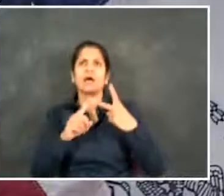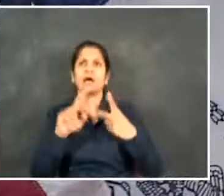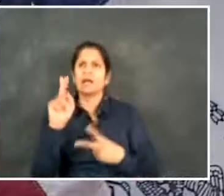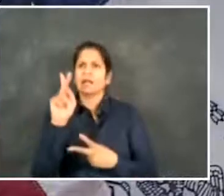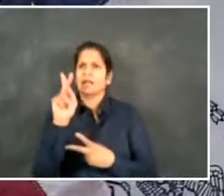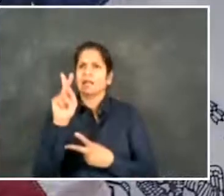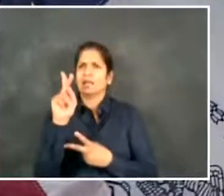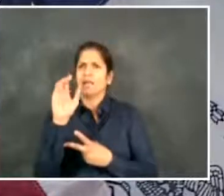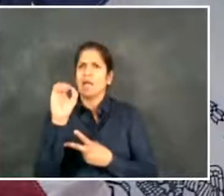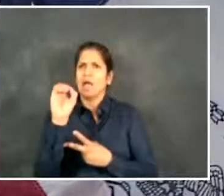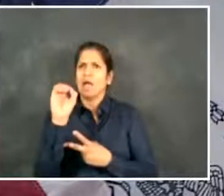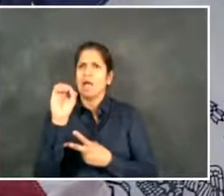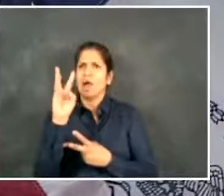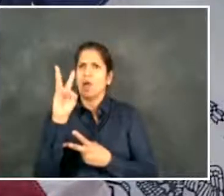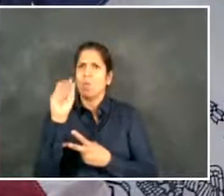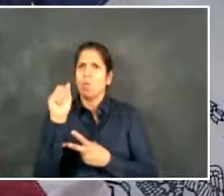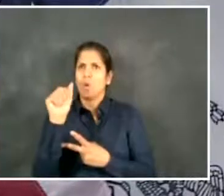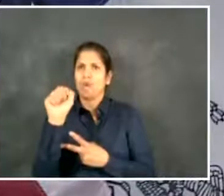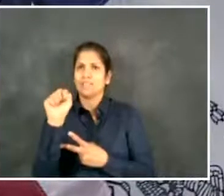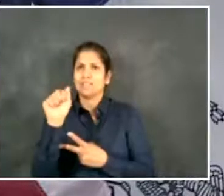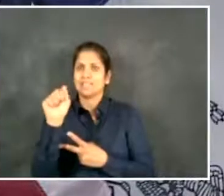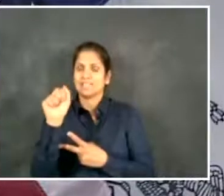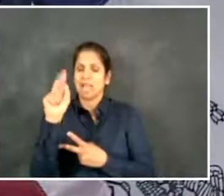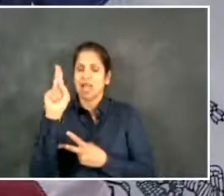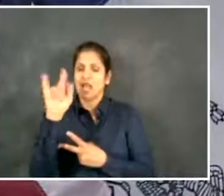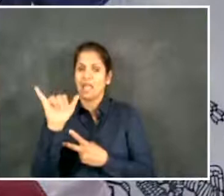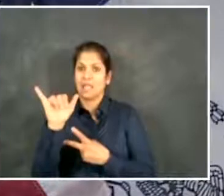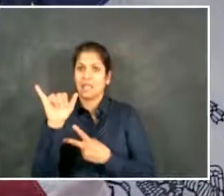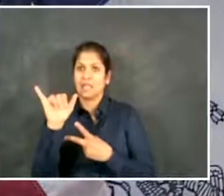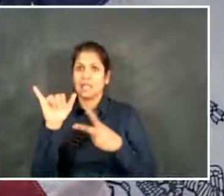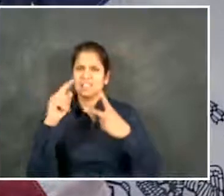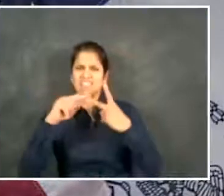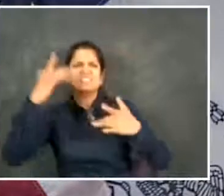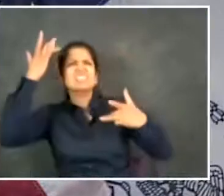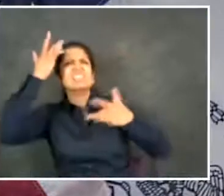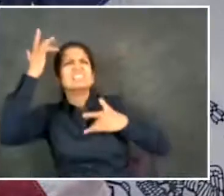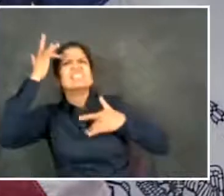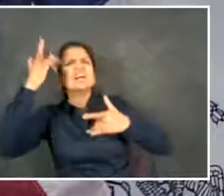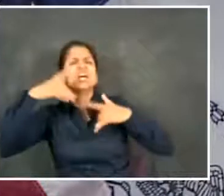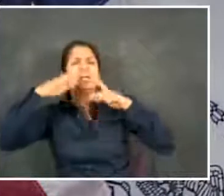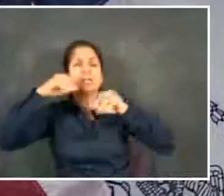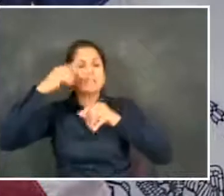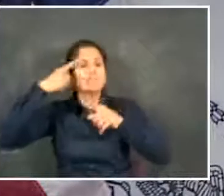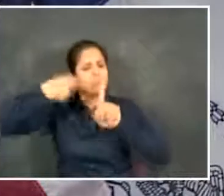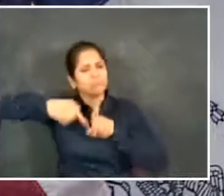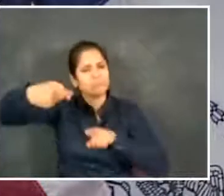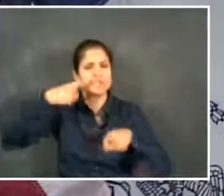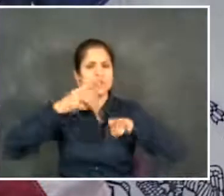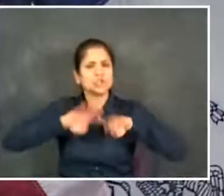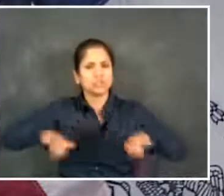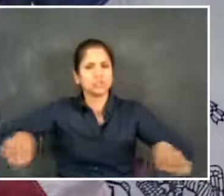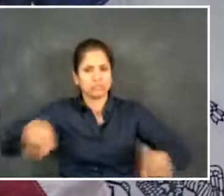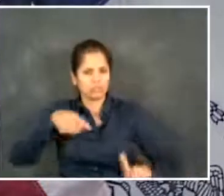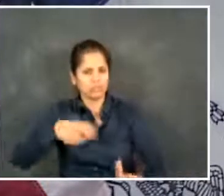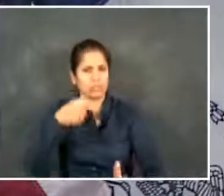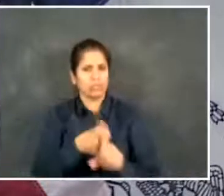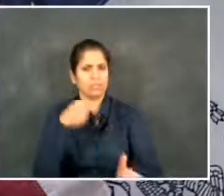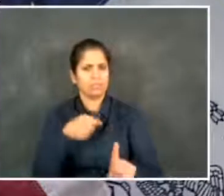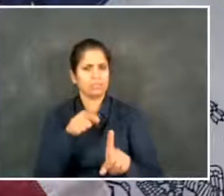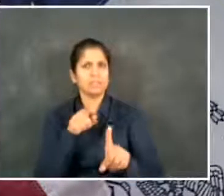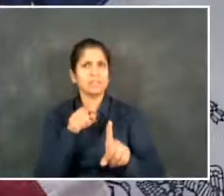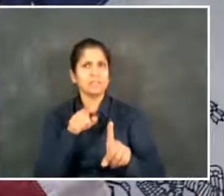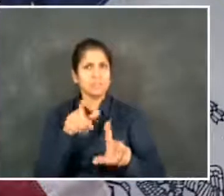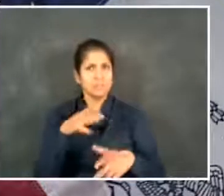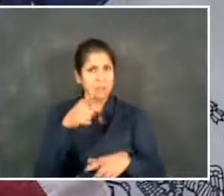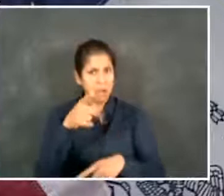Since then, what have you heard from local hospitals about what they're seeing, and what, if anything, are you or your team doing differently